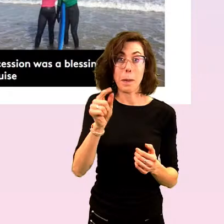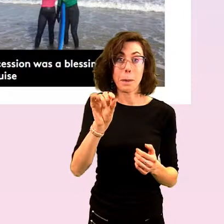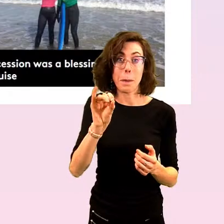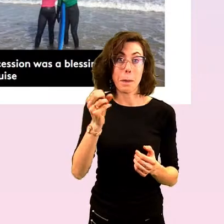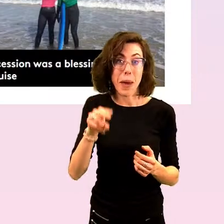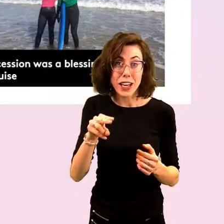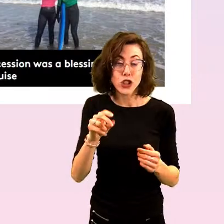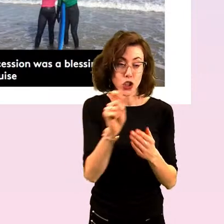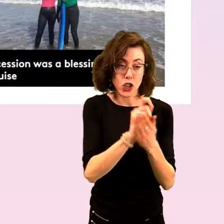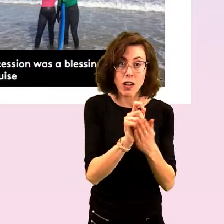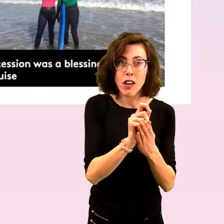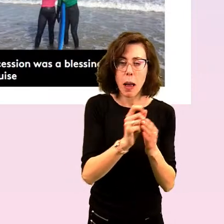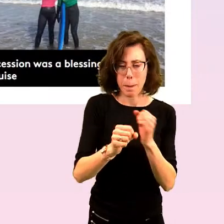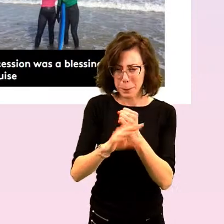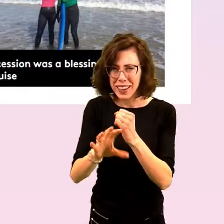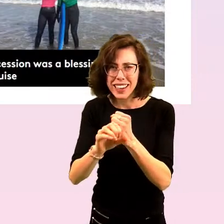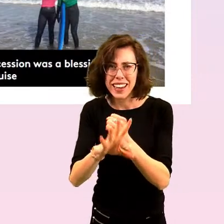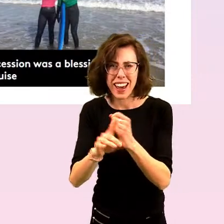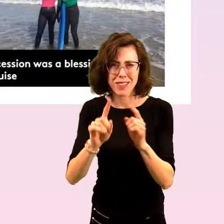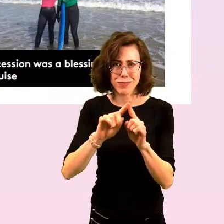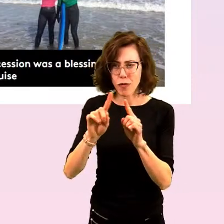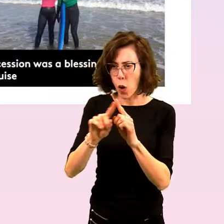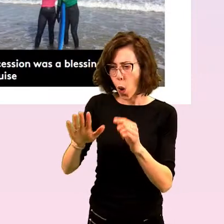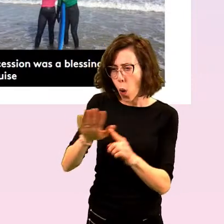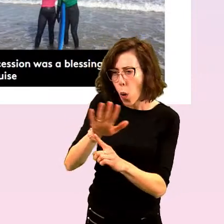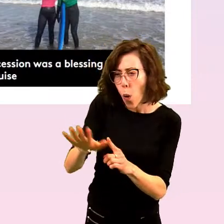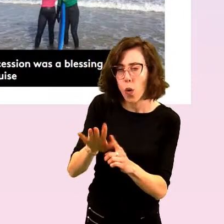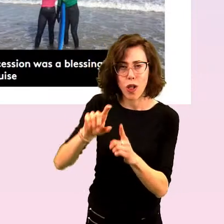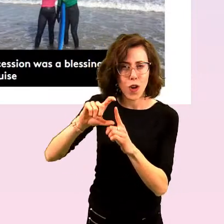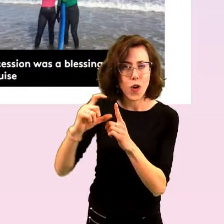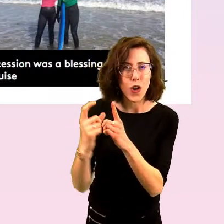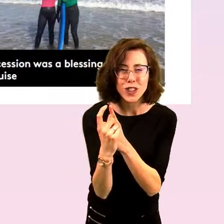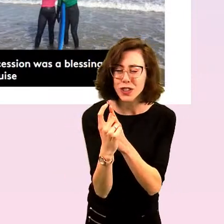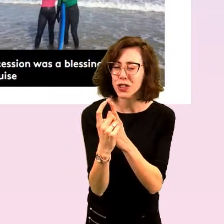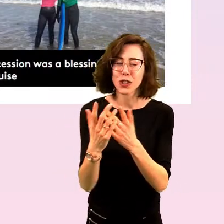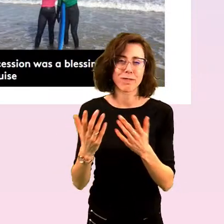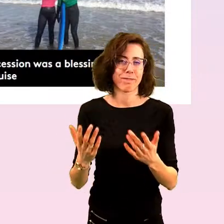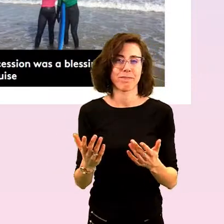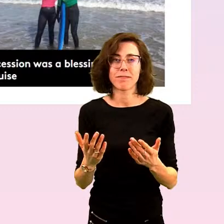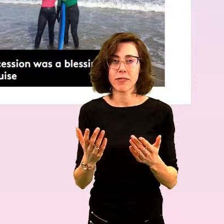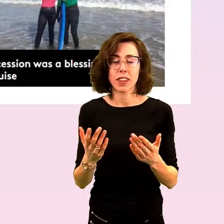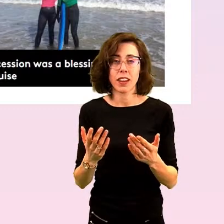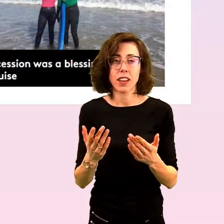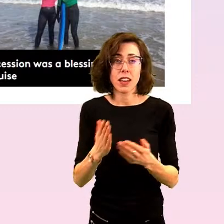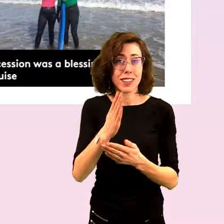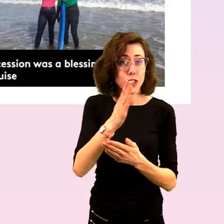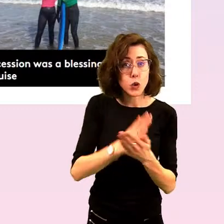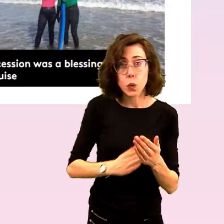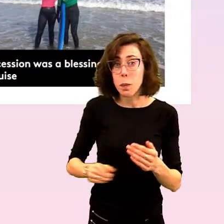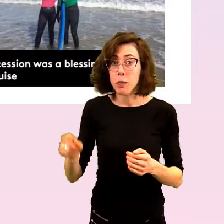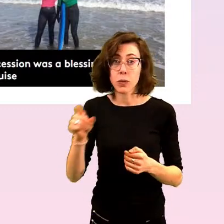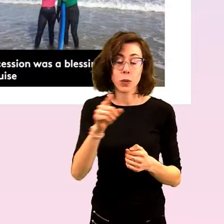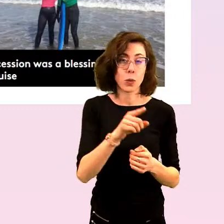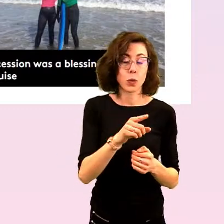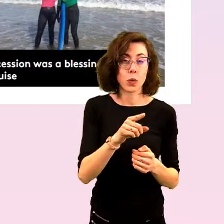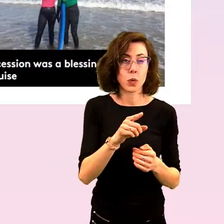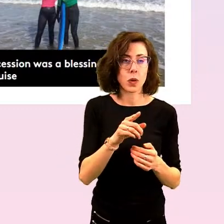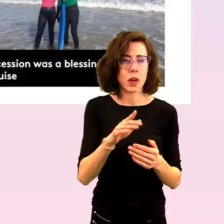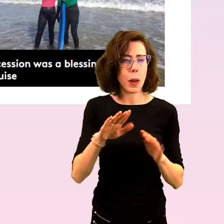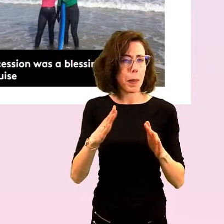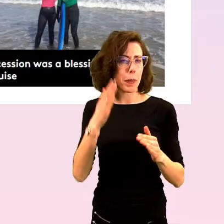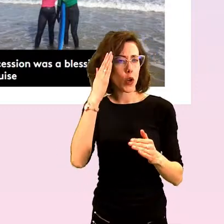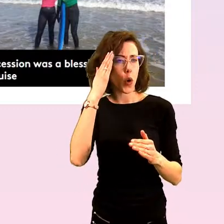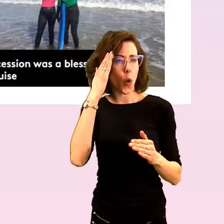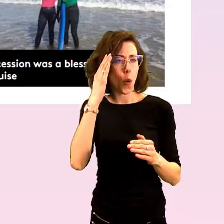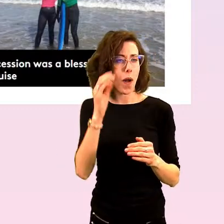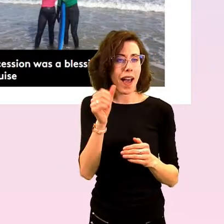all kinds of local cultural aspects that are added into that one. And then some of you may know Higgins